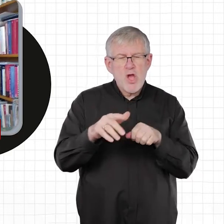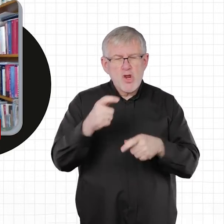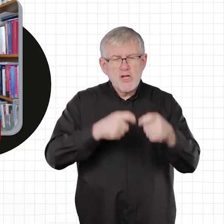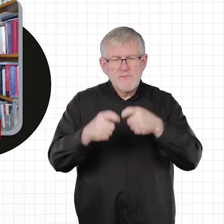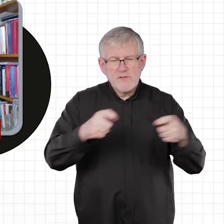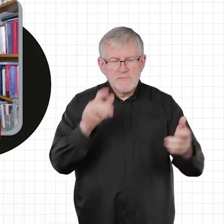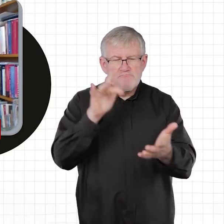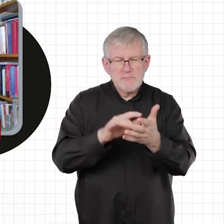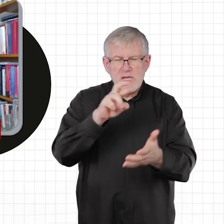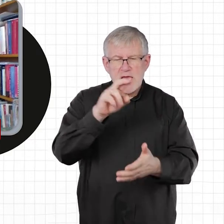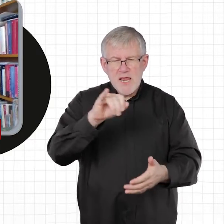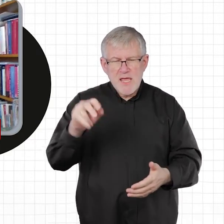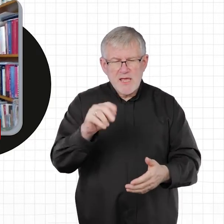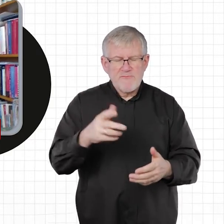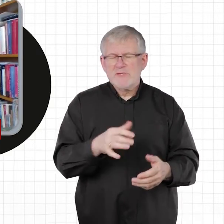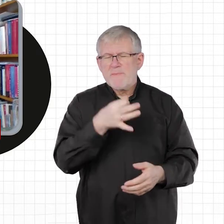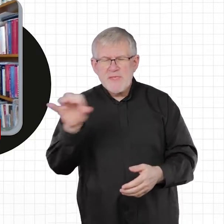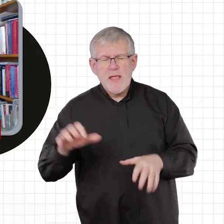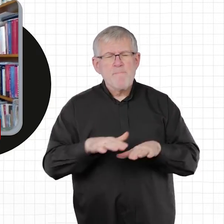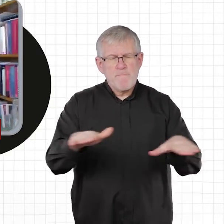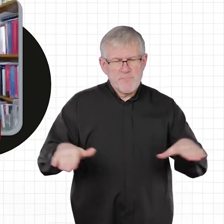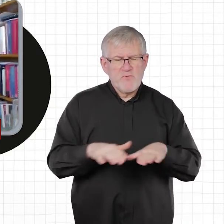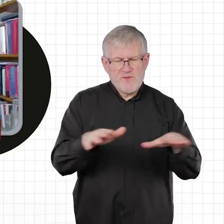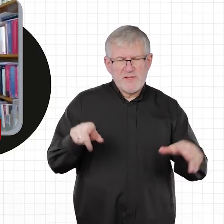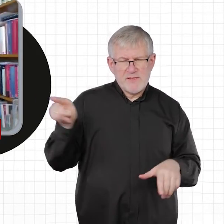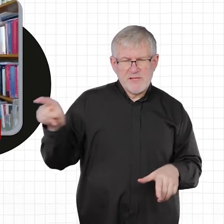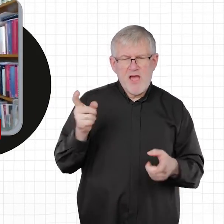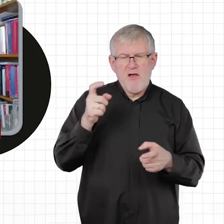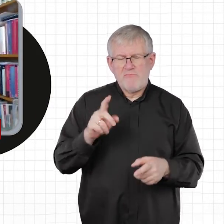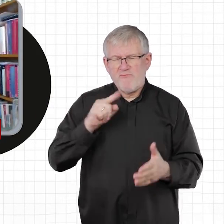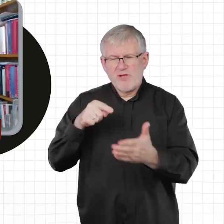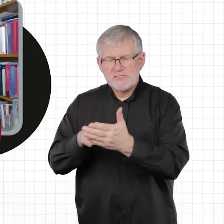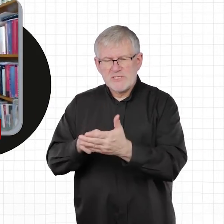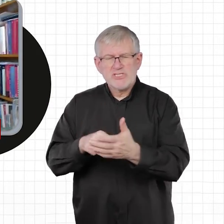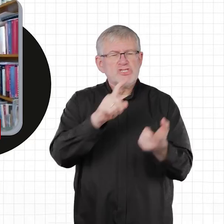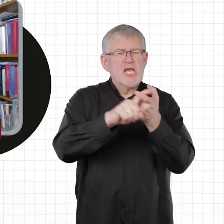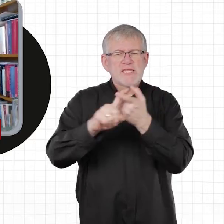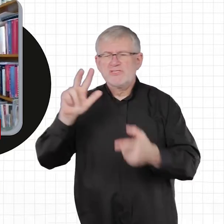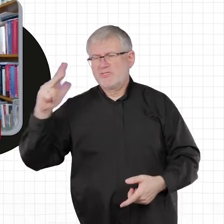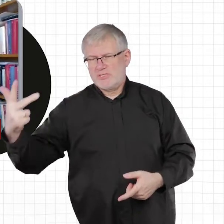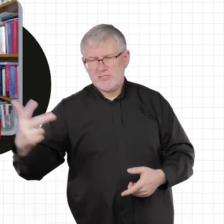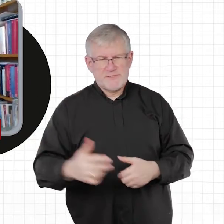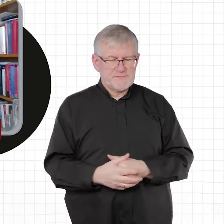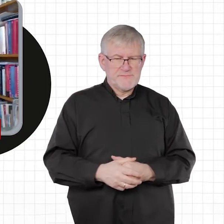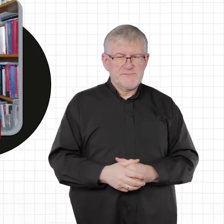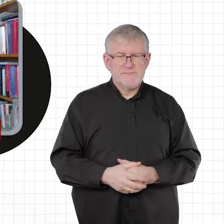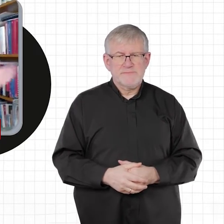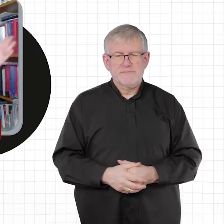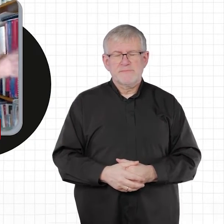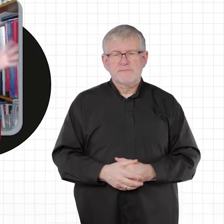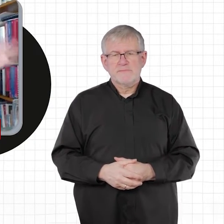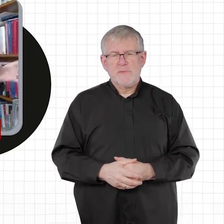now. And this is wondering. Also... please. No, I was just going to say it's important